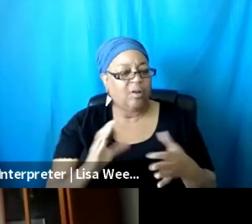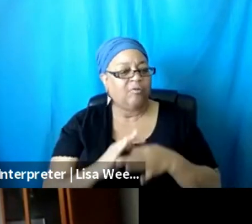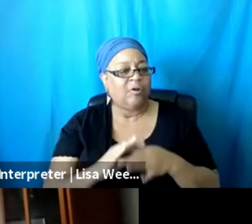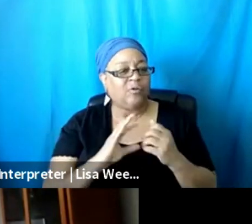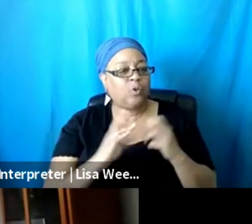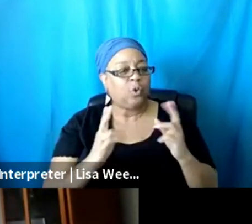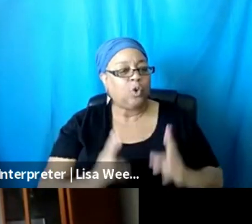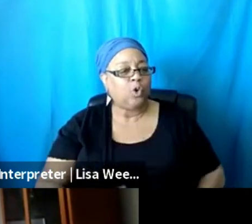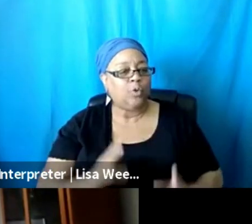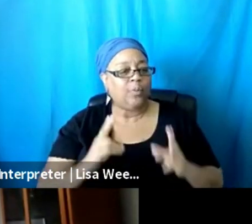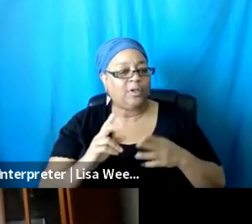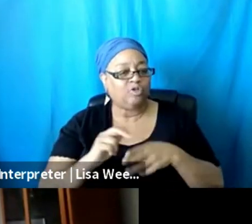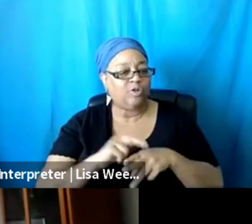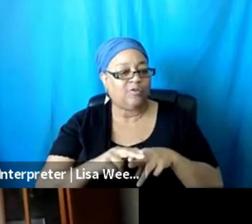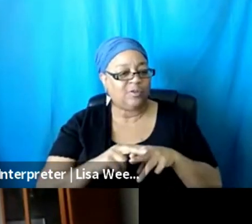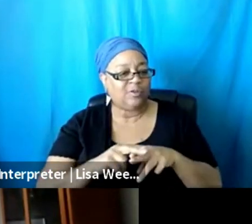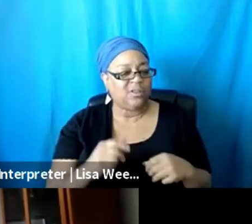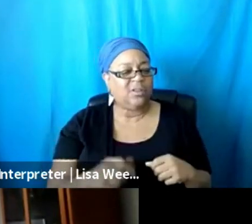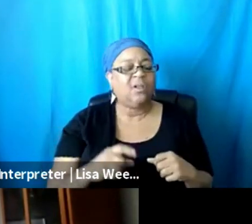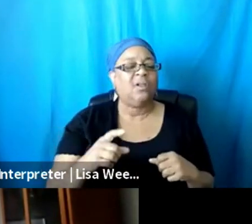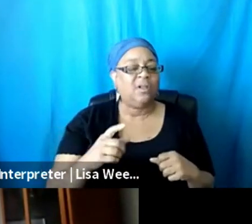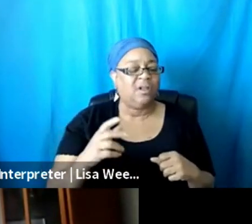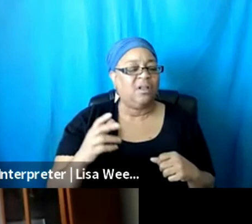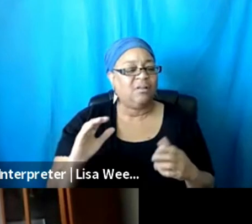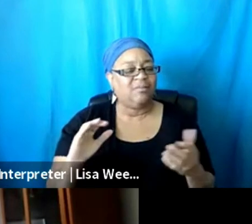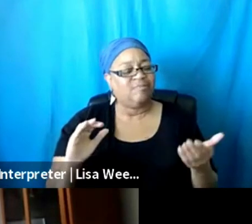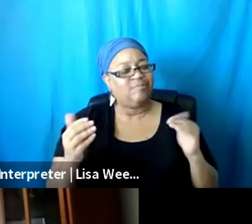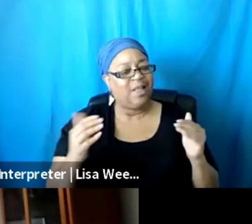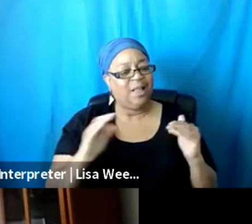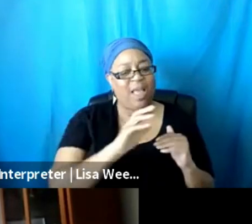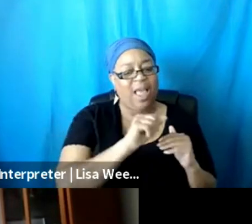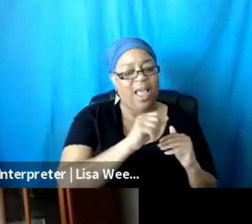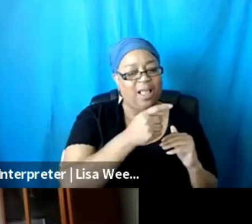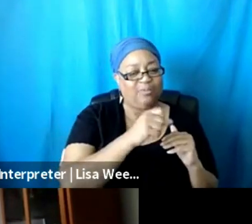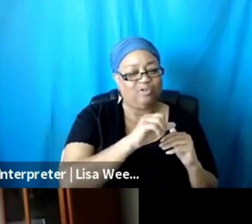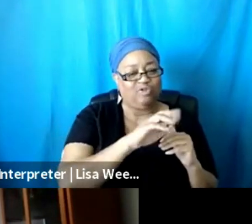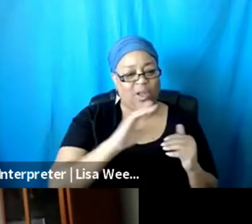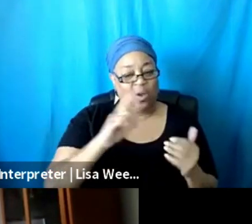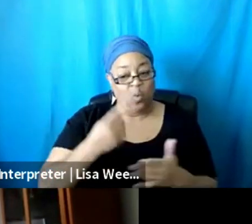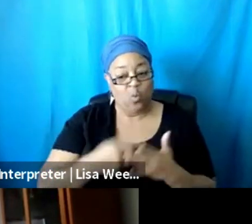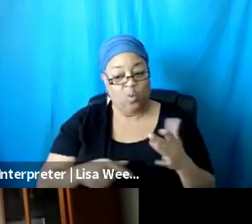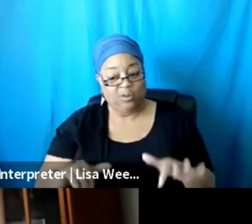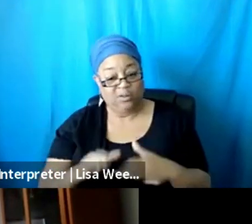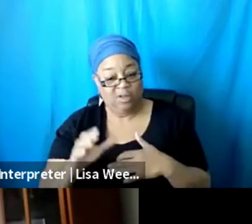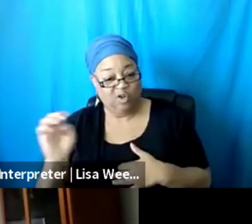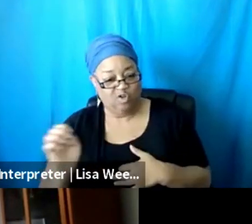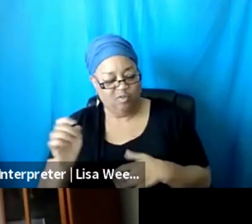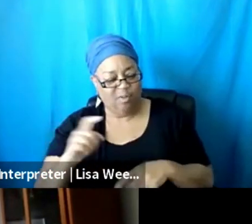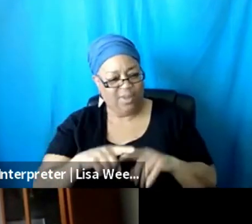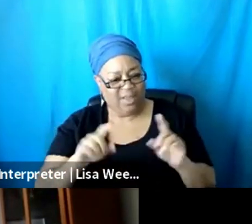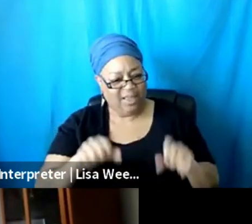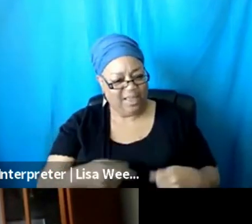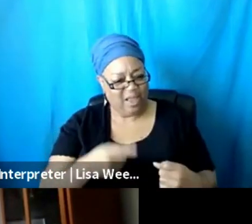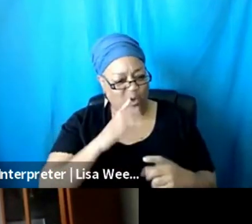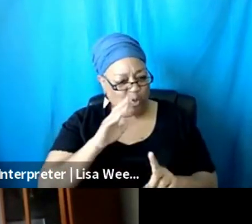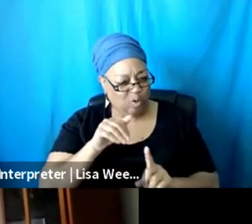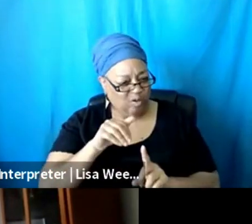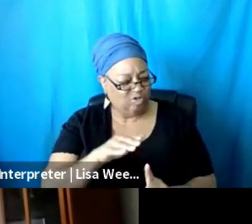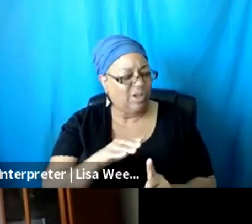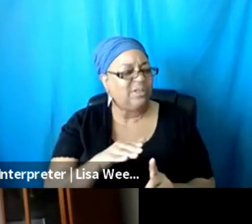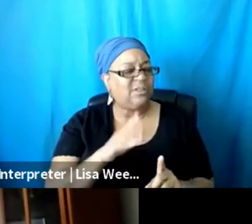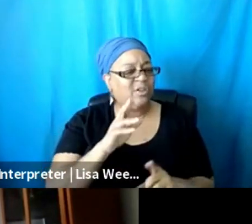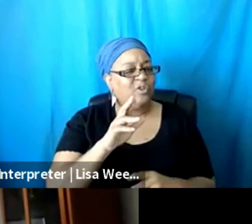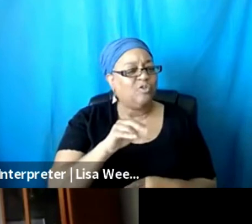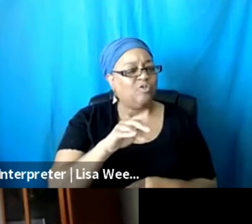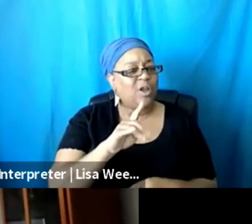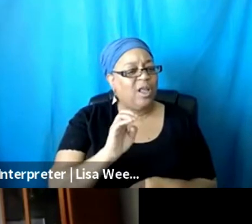transportation, because there was mention of Amtrak versus what's done in Europe. But could you speak distinctly about whether or not the rail grade that